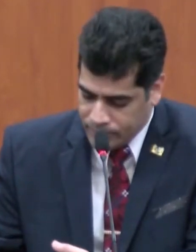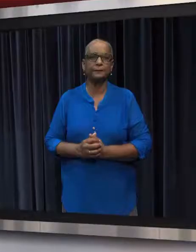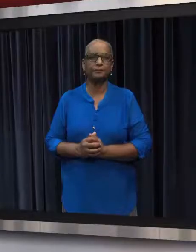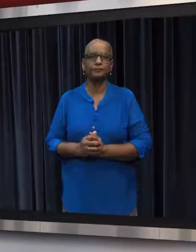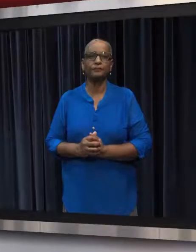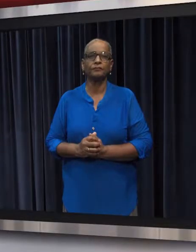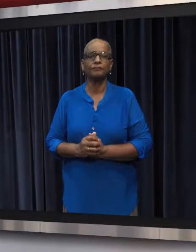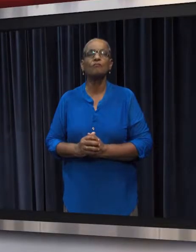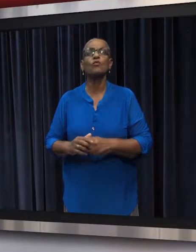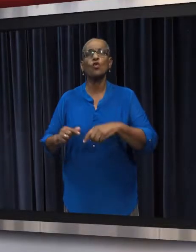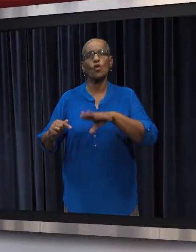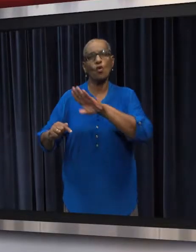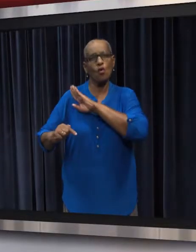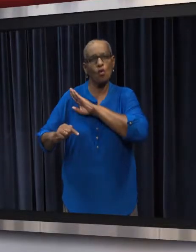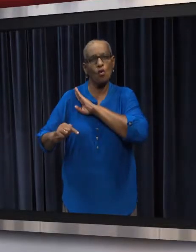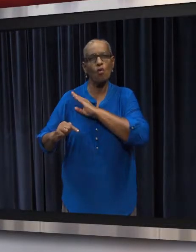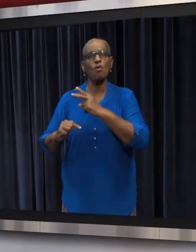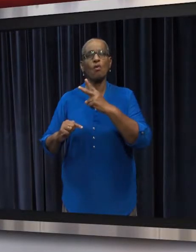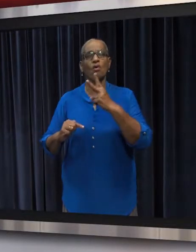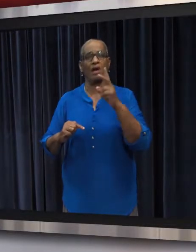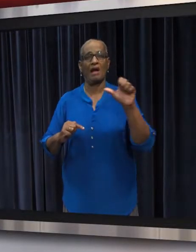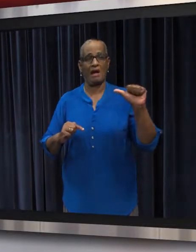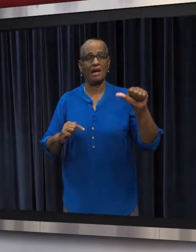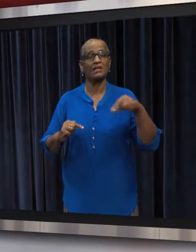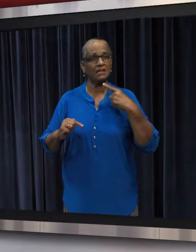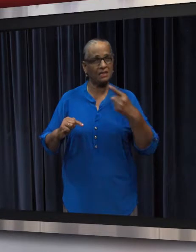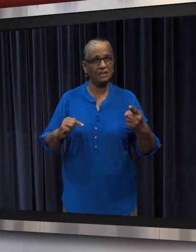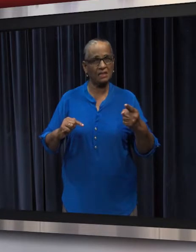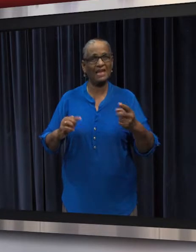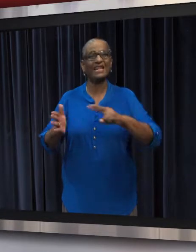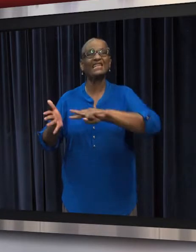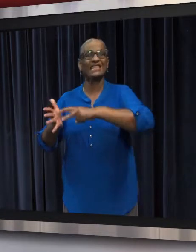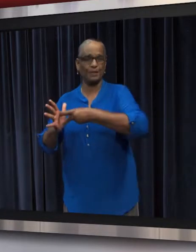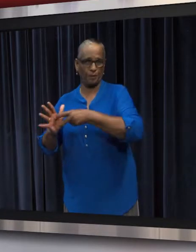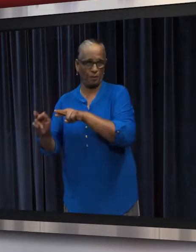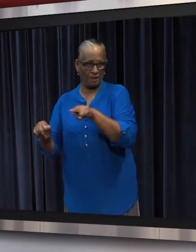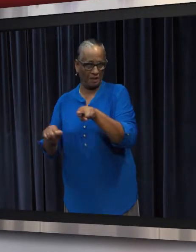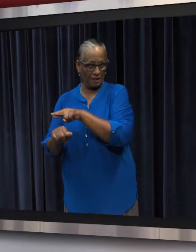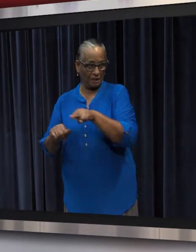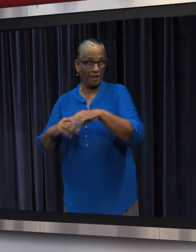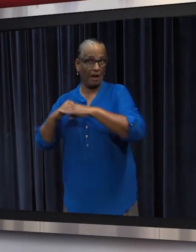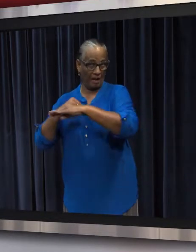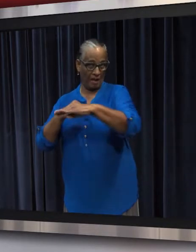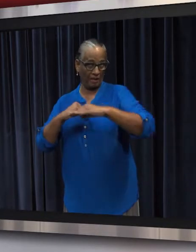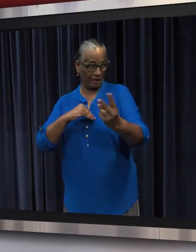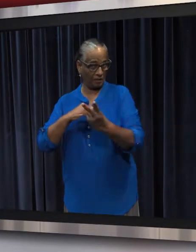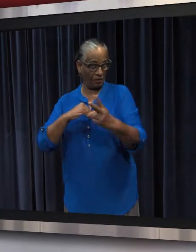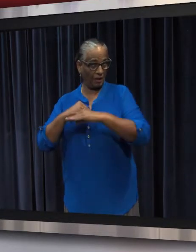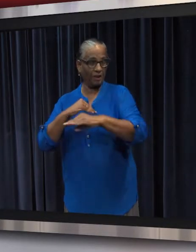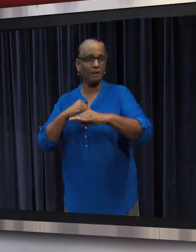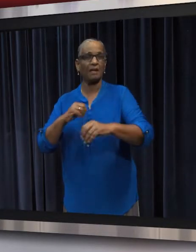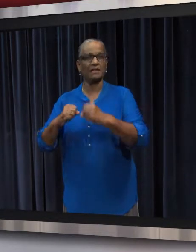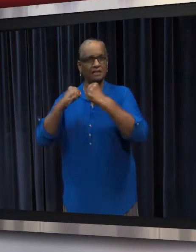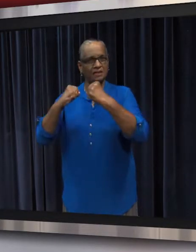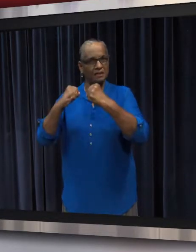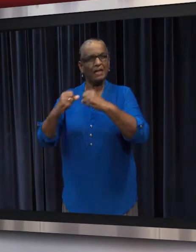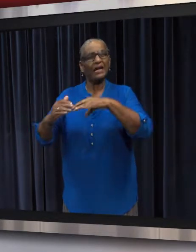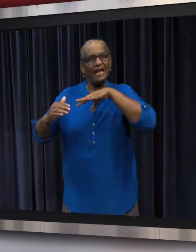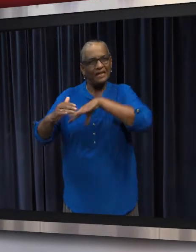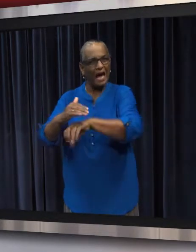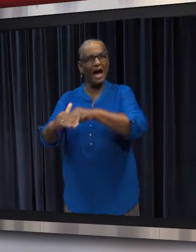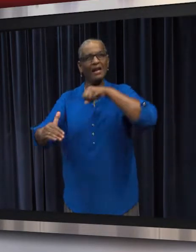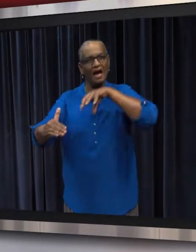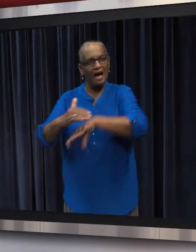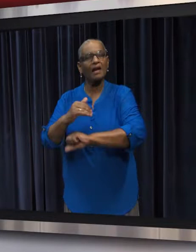well. Vice President Adin also indicated that the diplomatic relationship between the two countries should